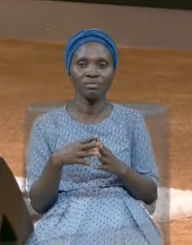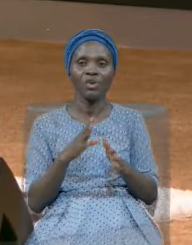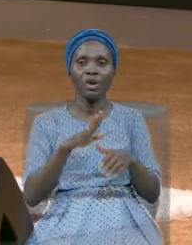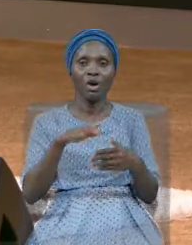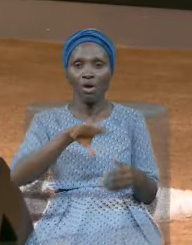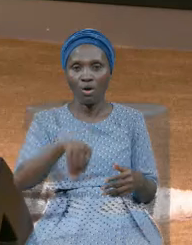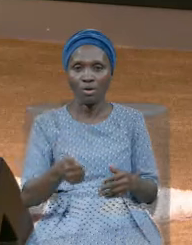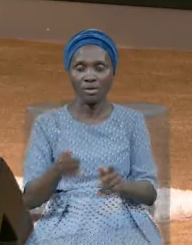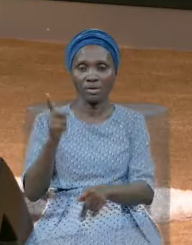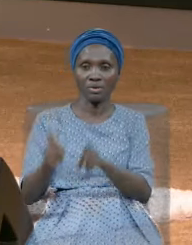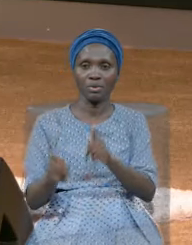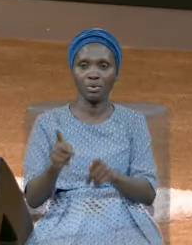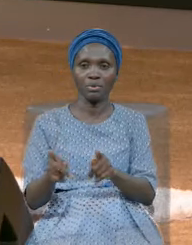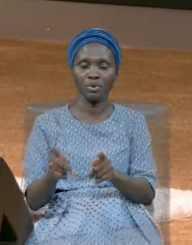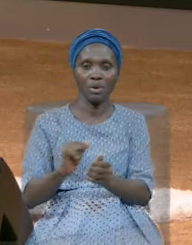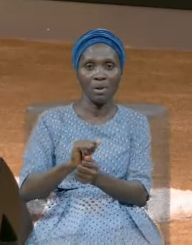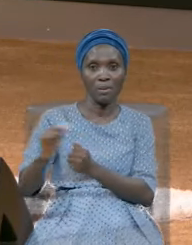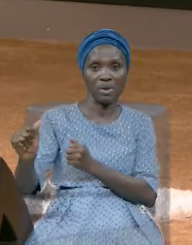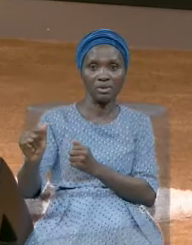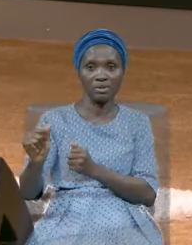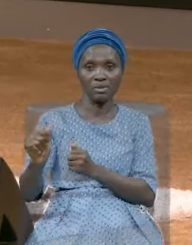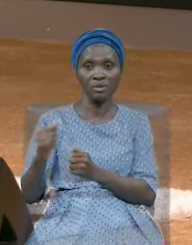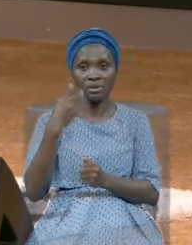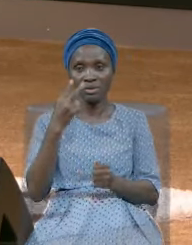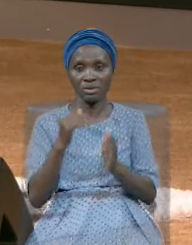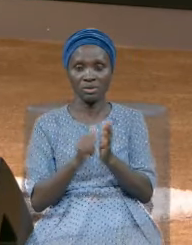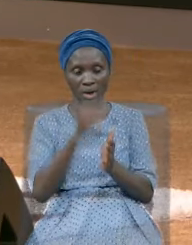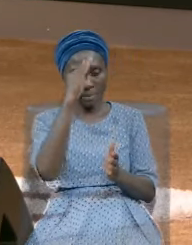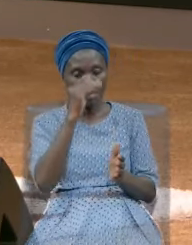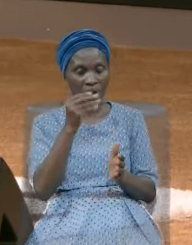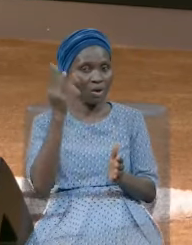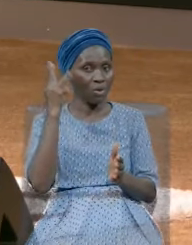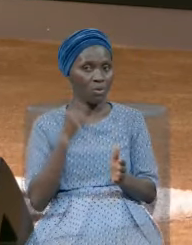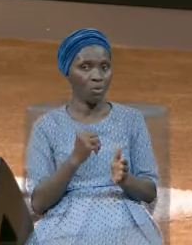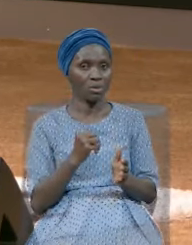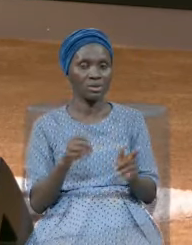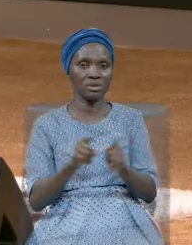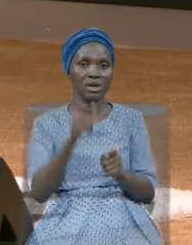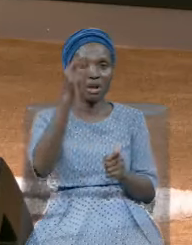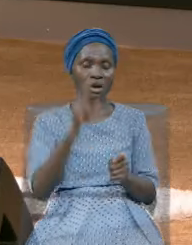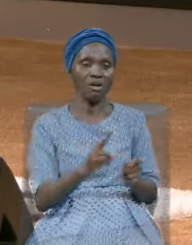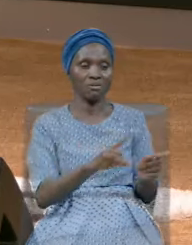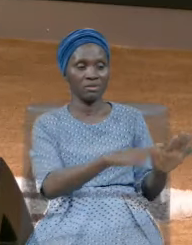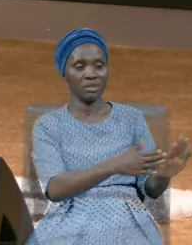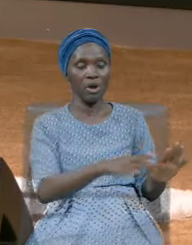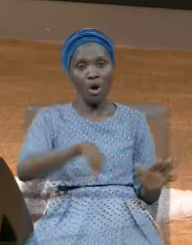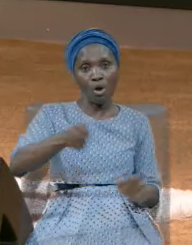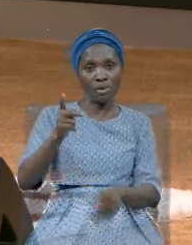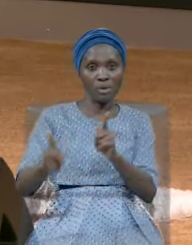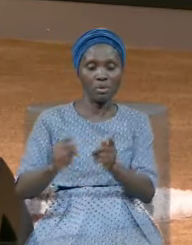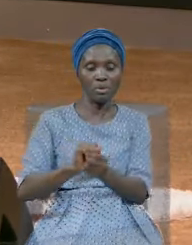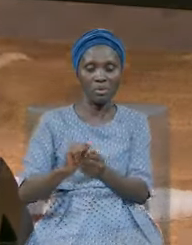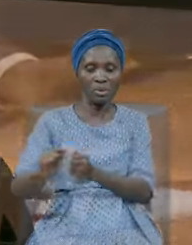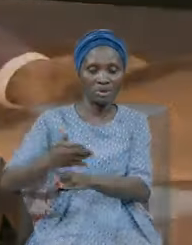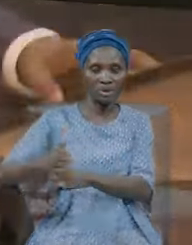Other people passed. Other people will not go near to help him. And